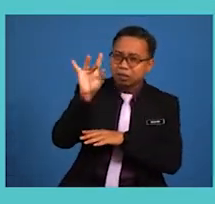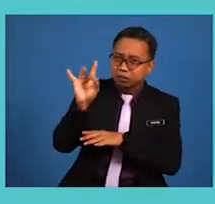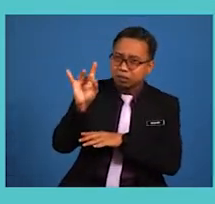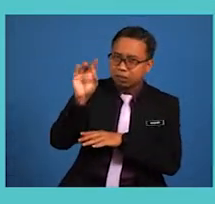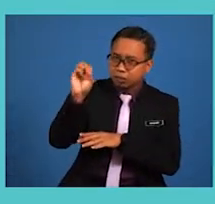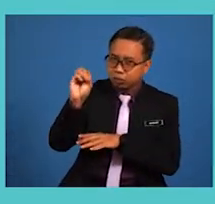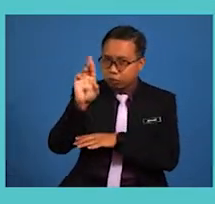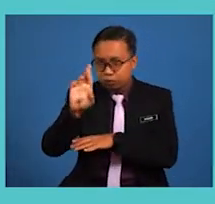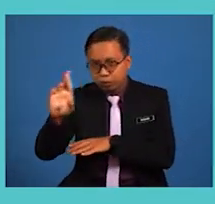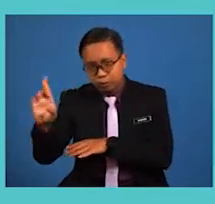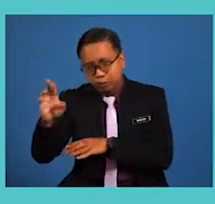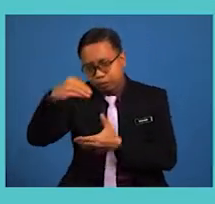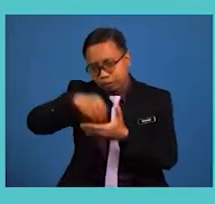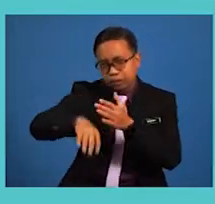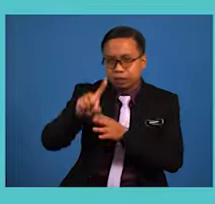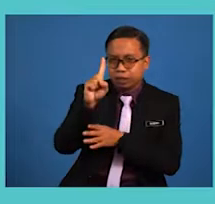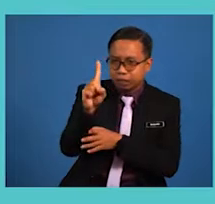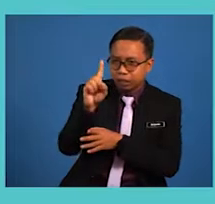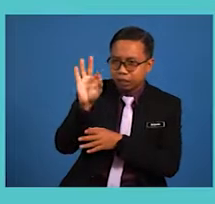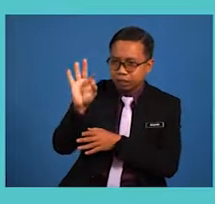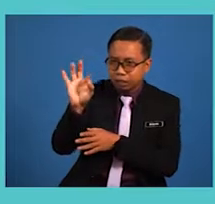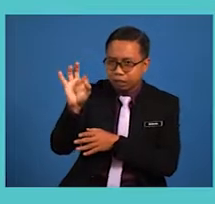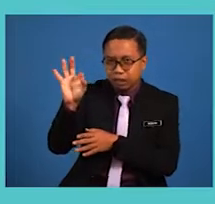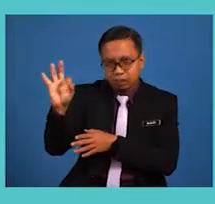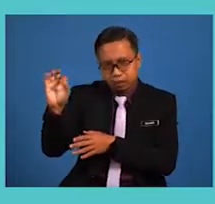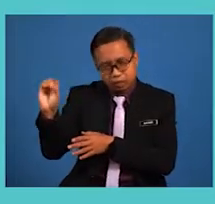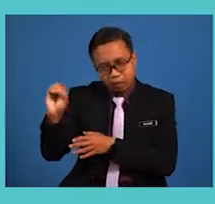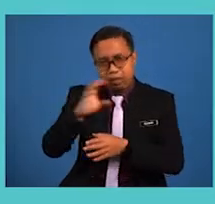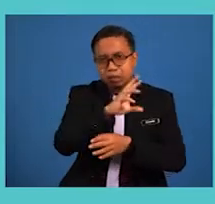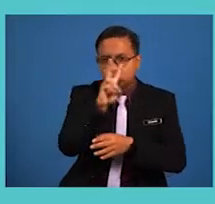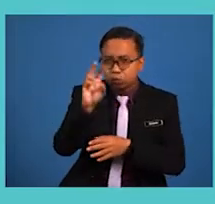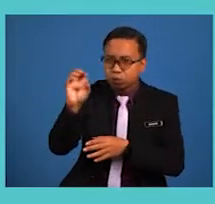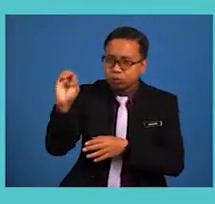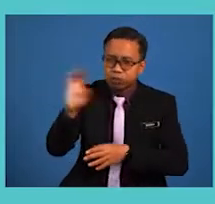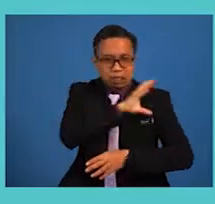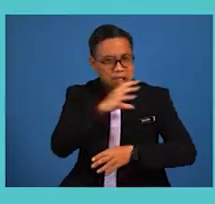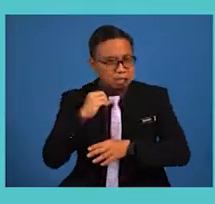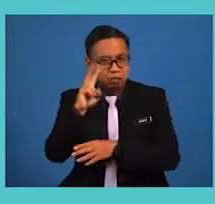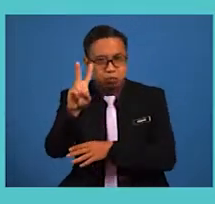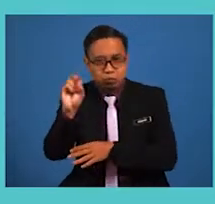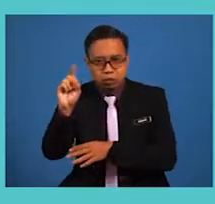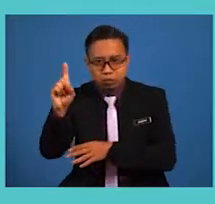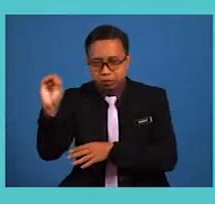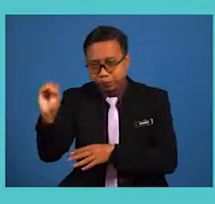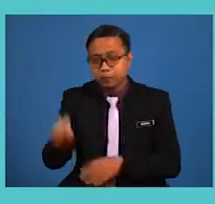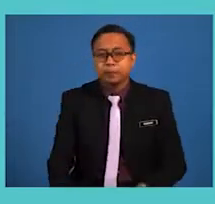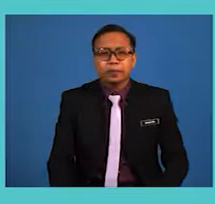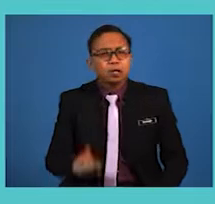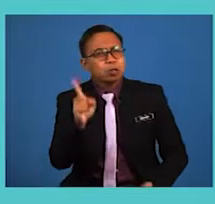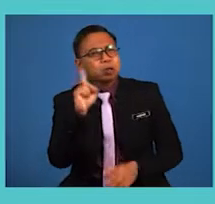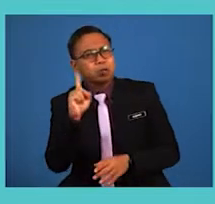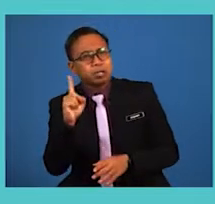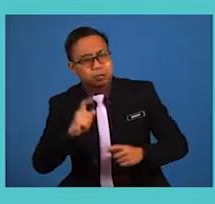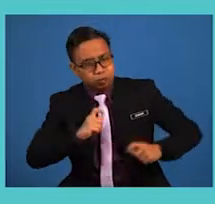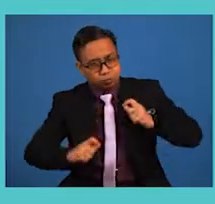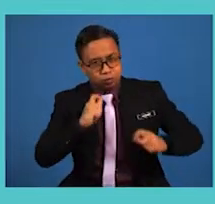380,000 in 1990, 2000, and 2010. So, which is the trend